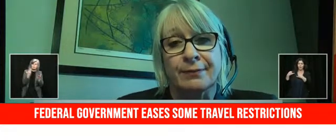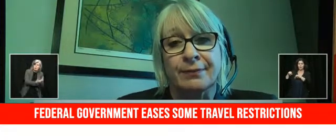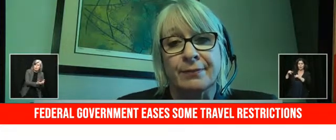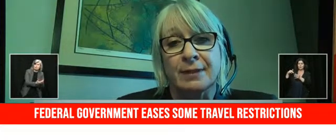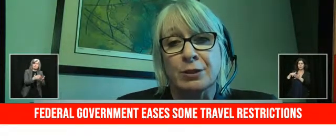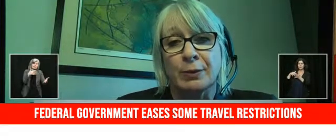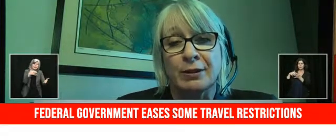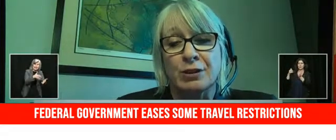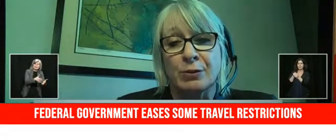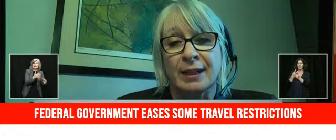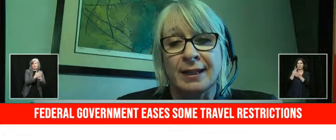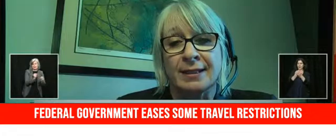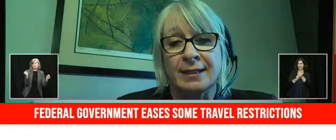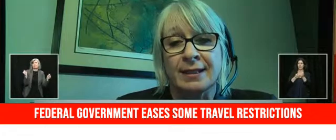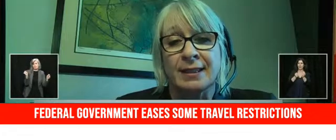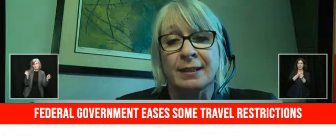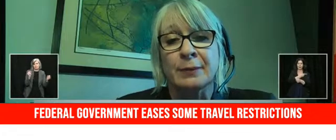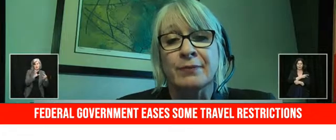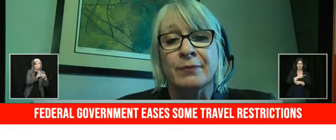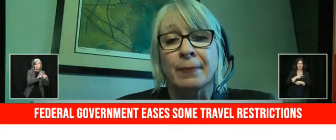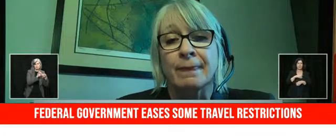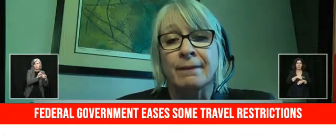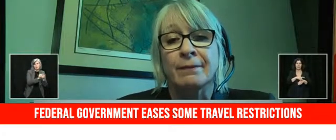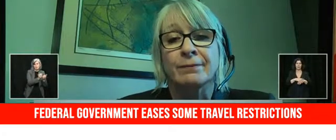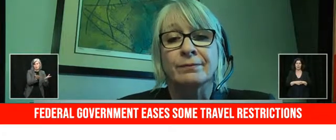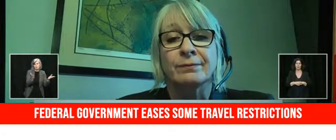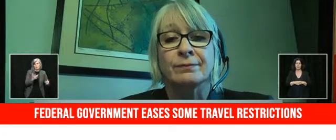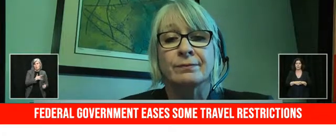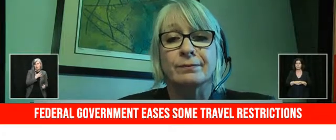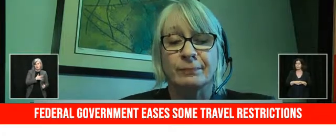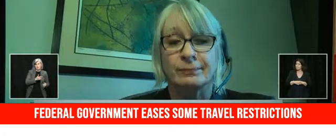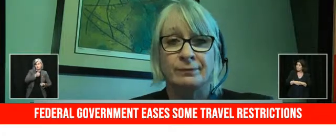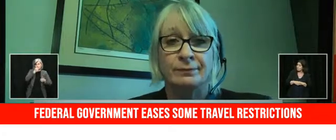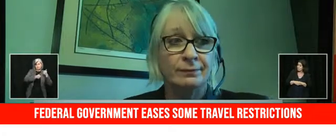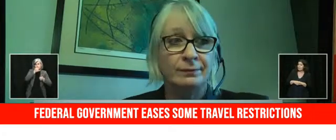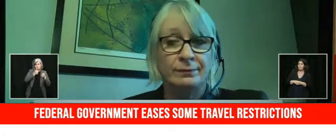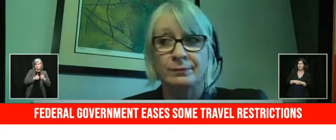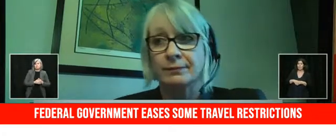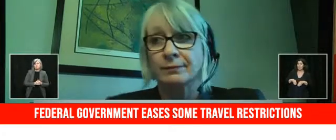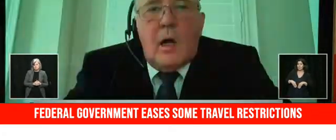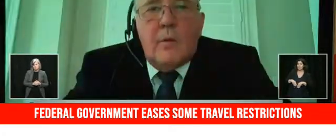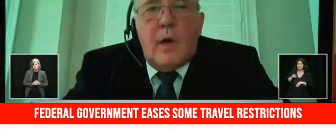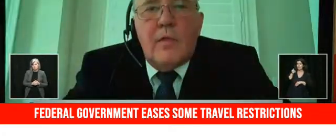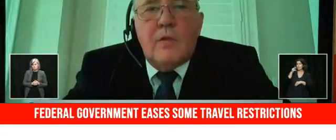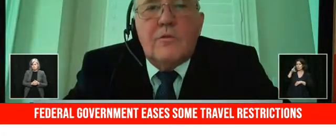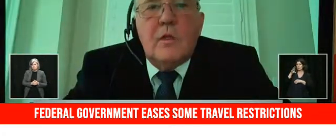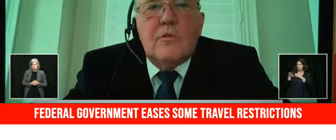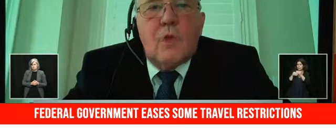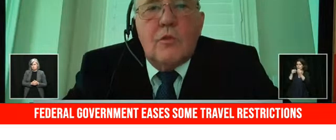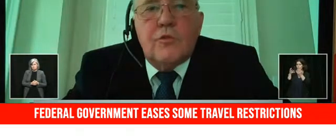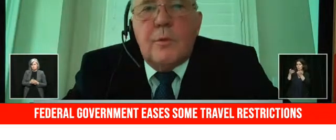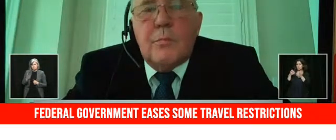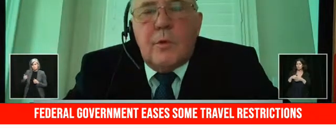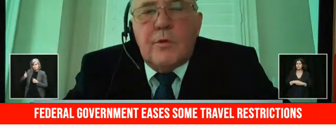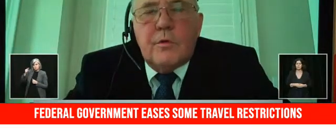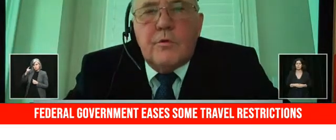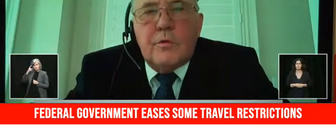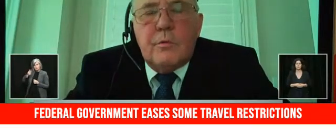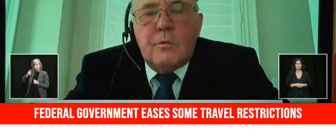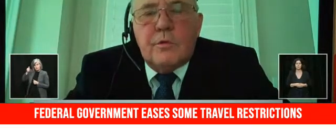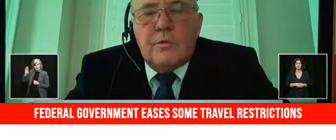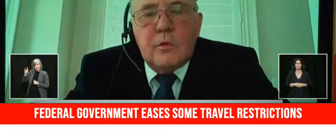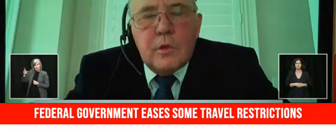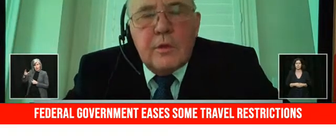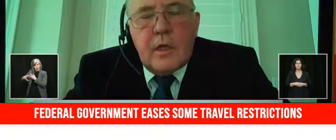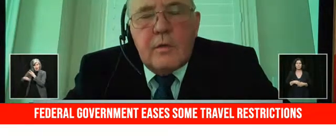territories. Minister Blair, did you want to add anything? Yes, if I may. I think it's also important